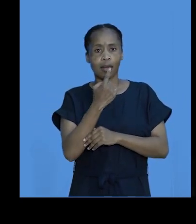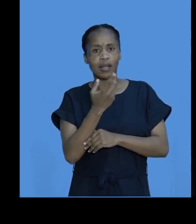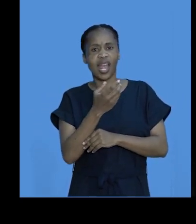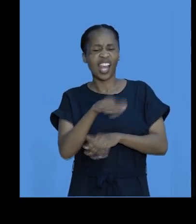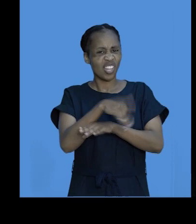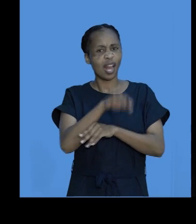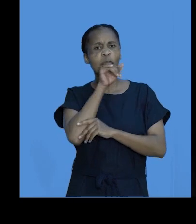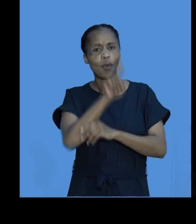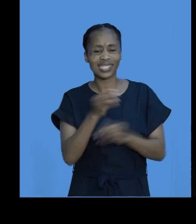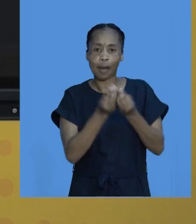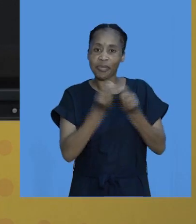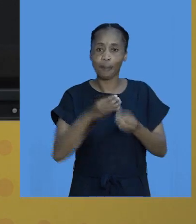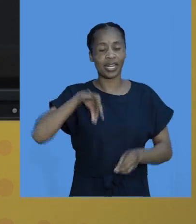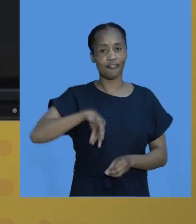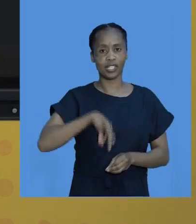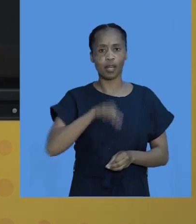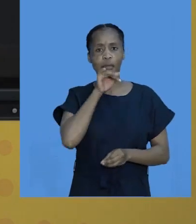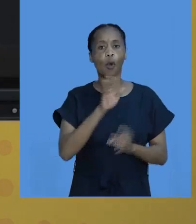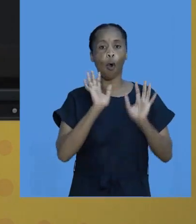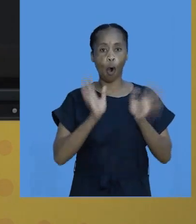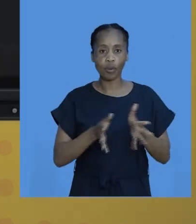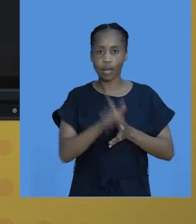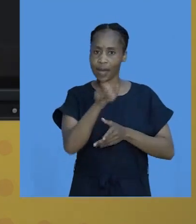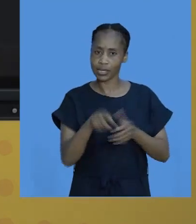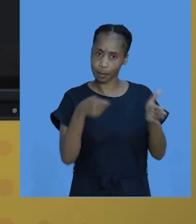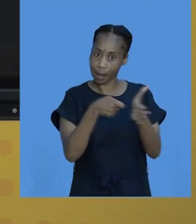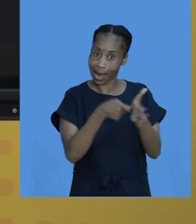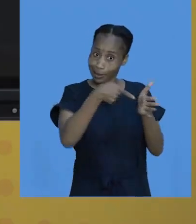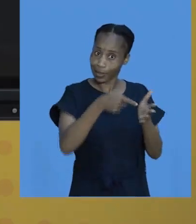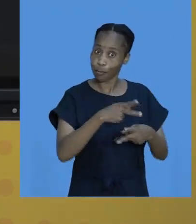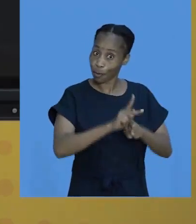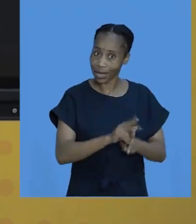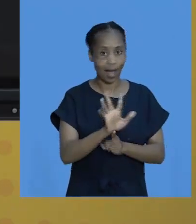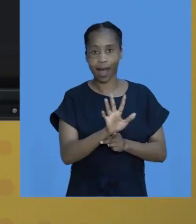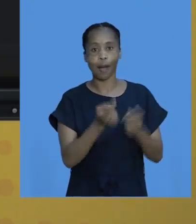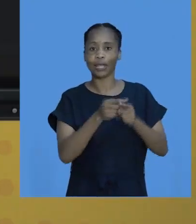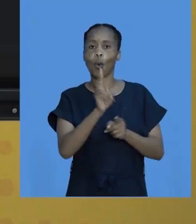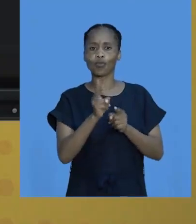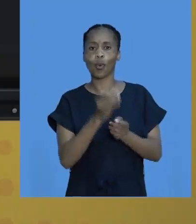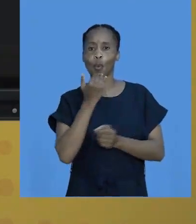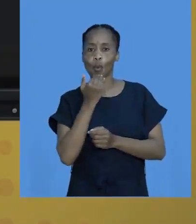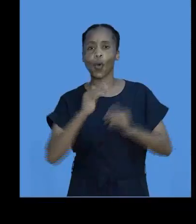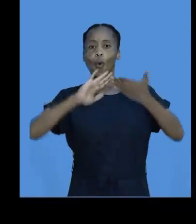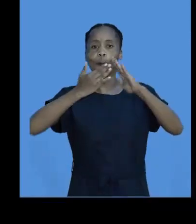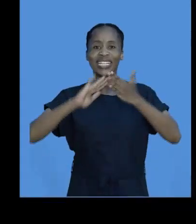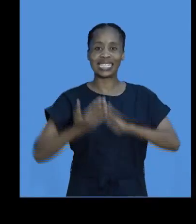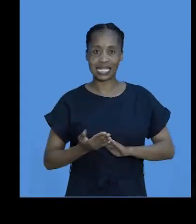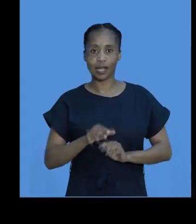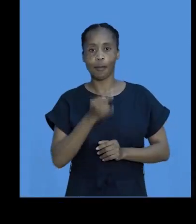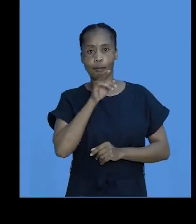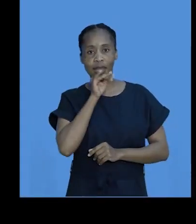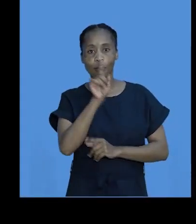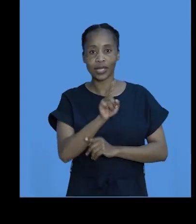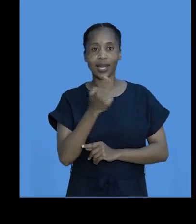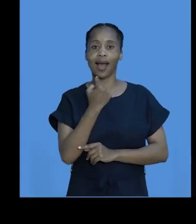that is going to be beneficial not only to the purchaser of a product, but also to the community as a whole. So our